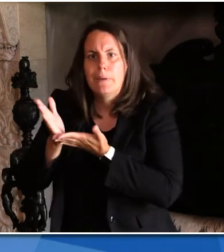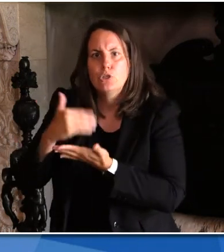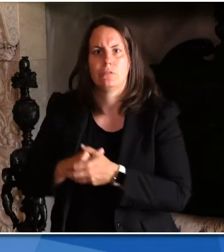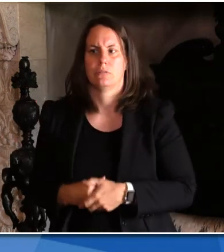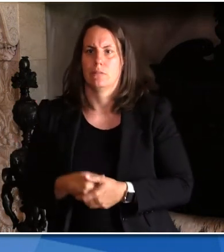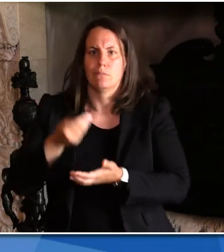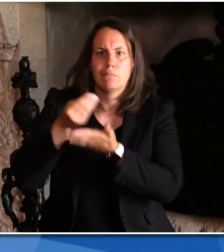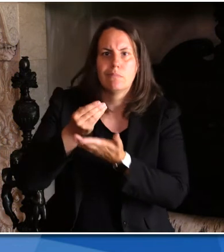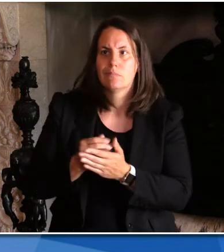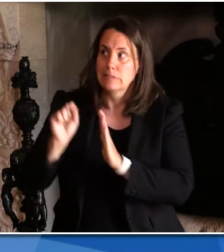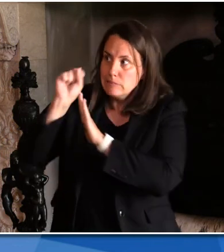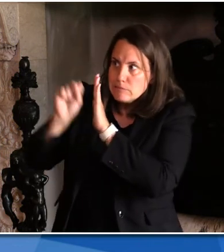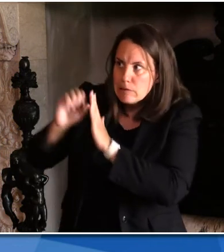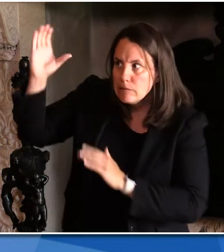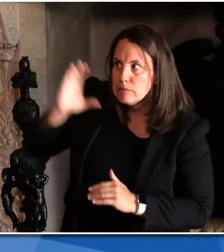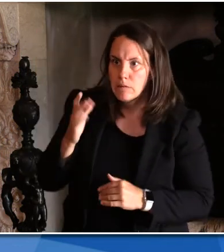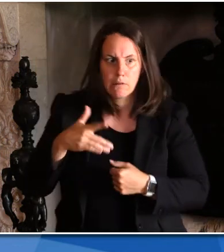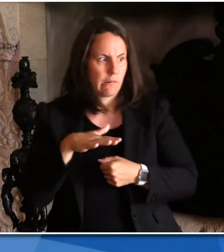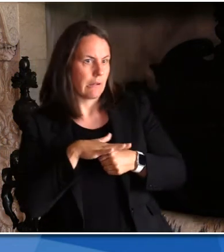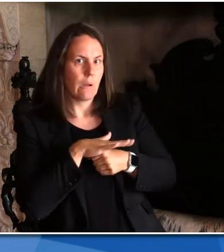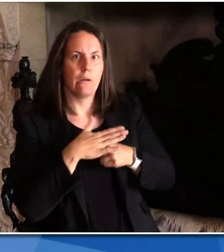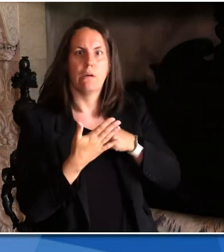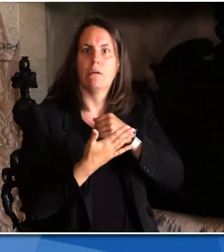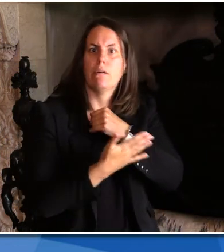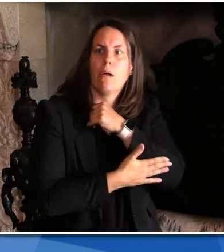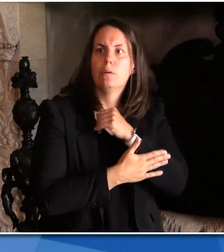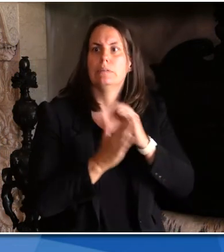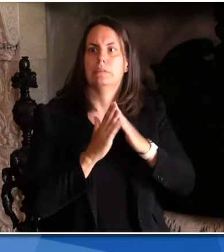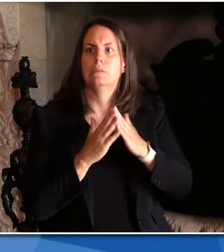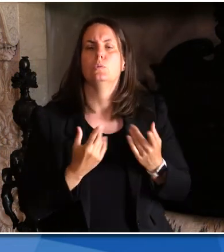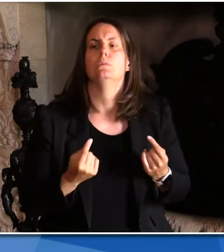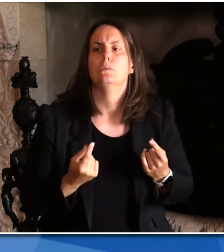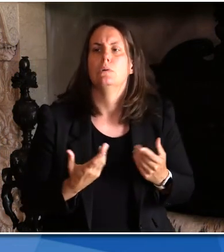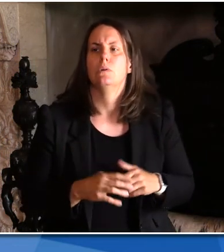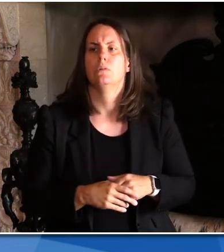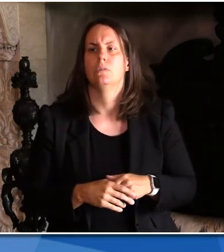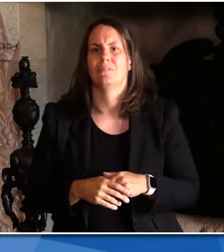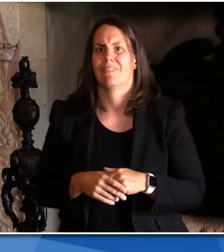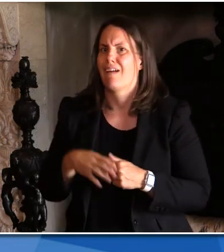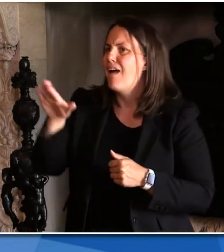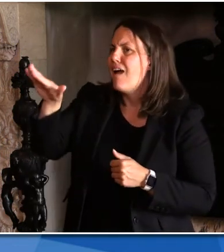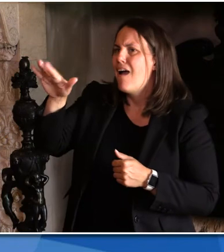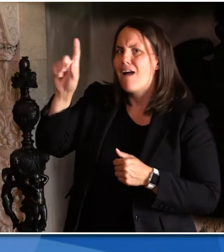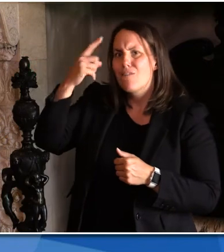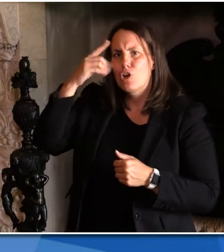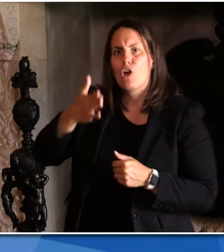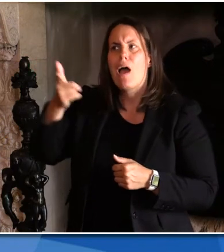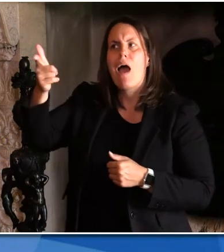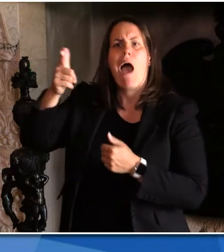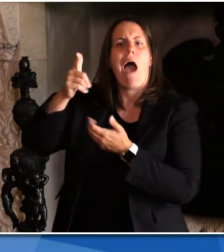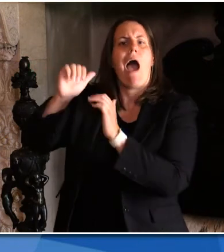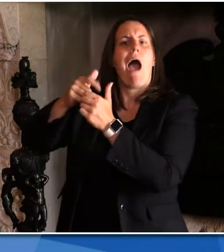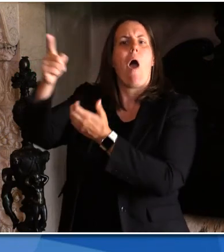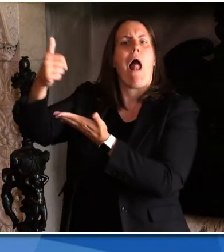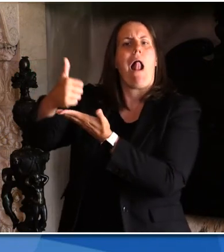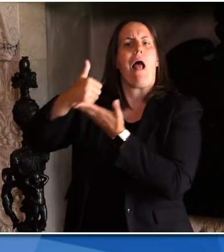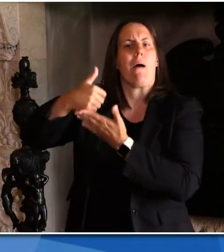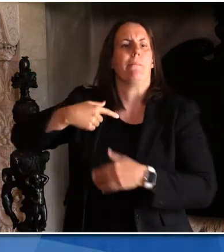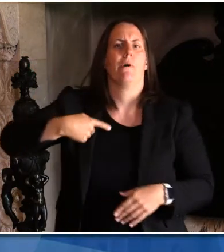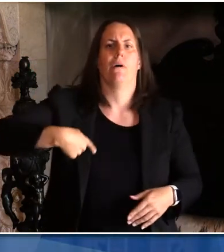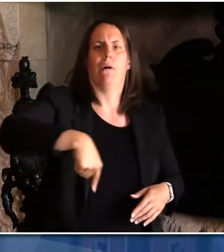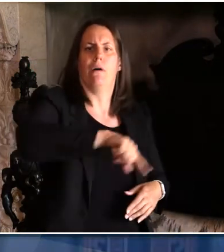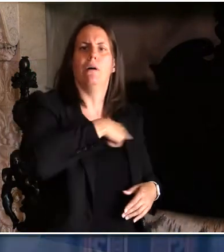plan to work with legislative leaders to offer districts certainty in their budgets, and is there a timeline for making those decisions?